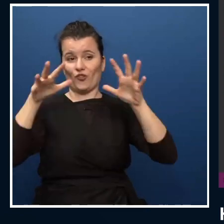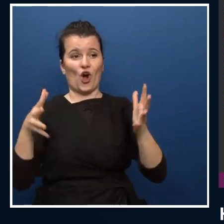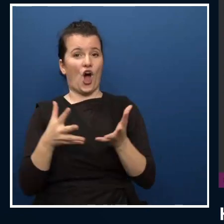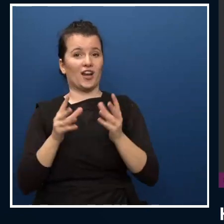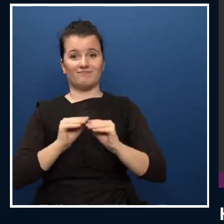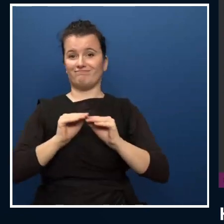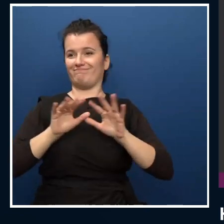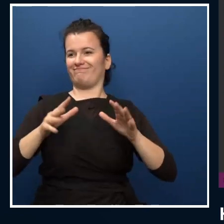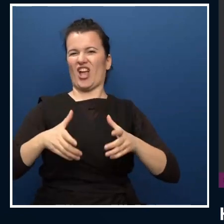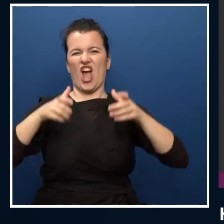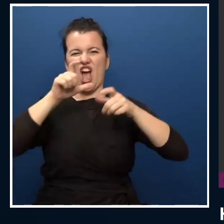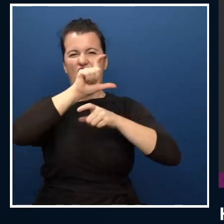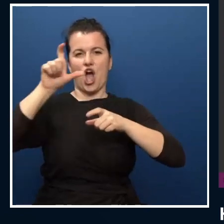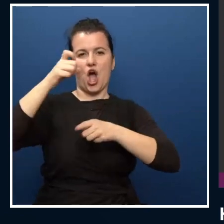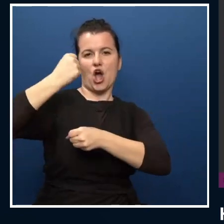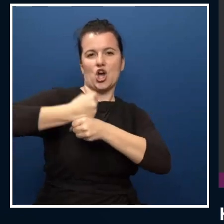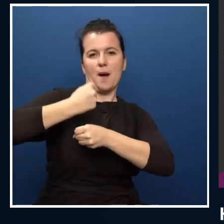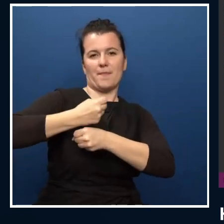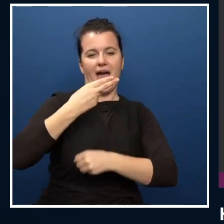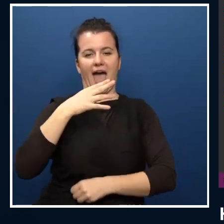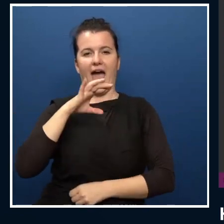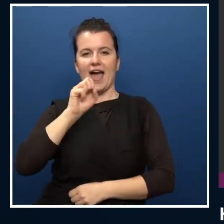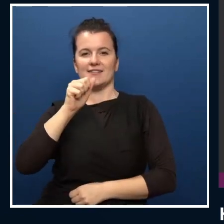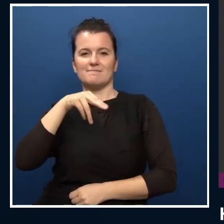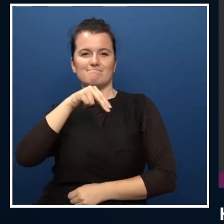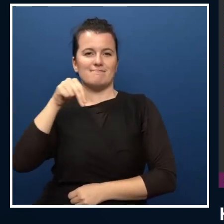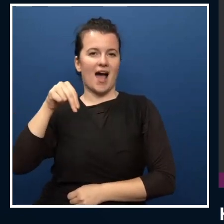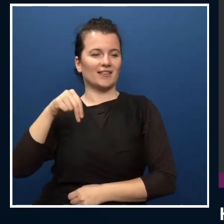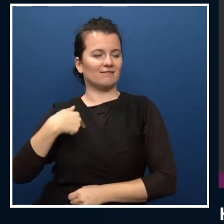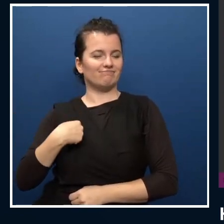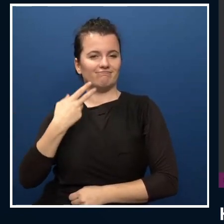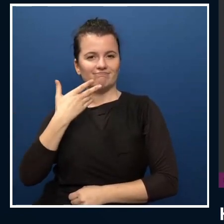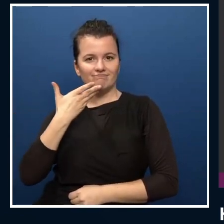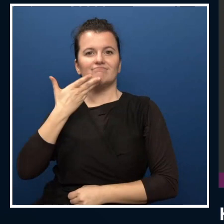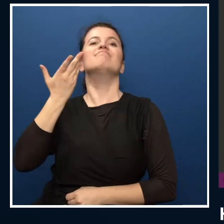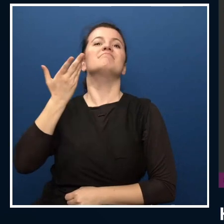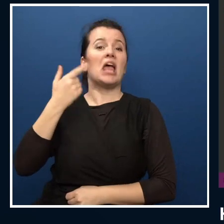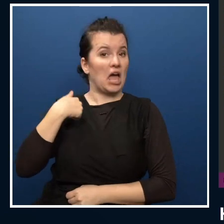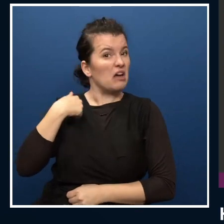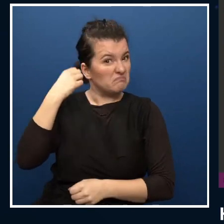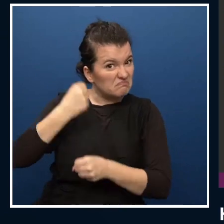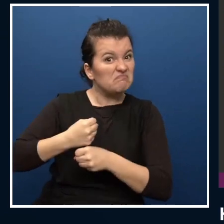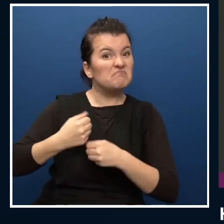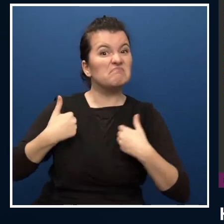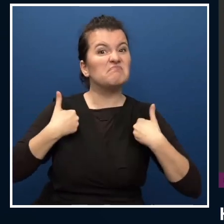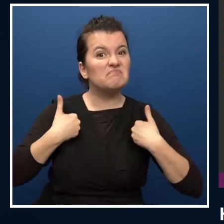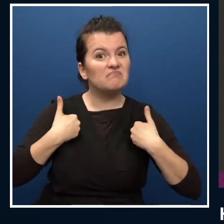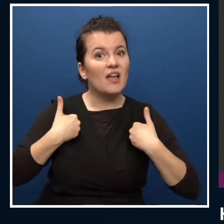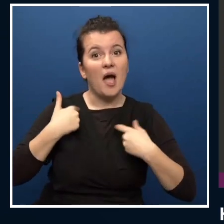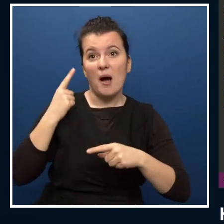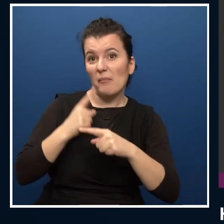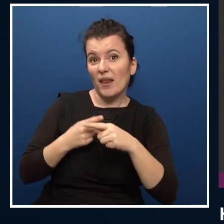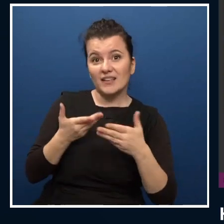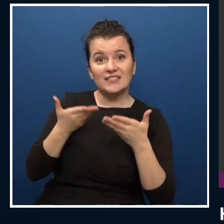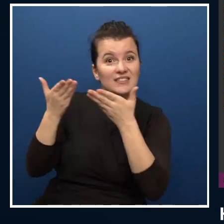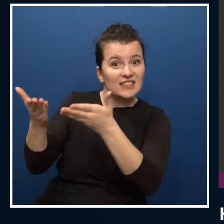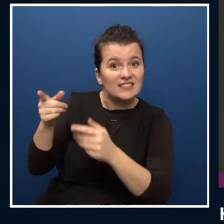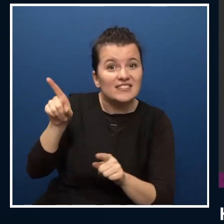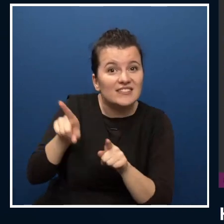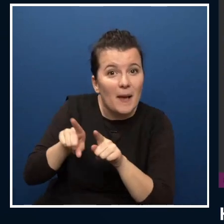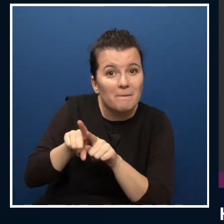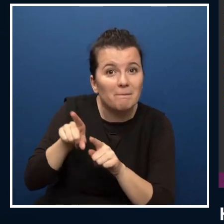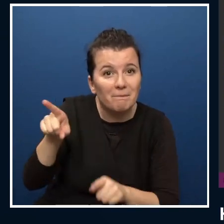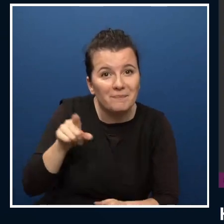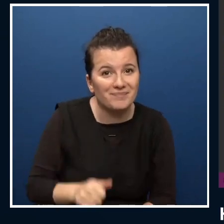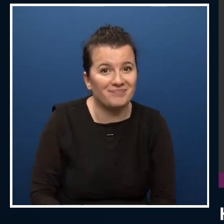at Hanselman Incorporated, but I also, like this is I always like to do this, by the way. I like to show people this. This is how